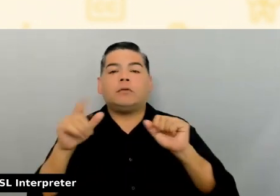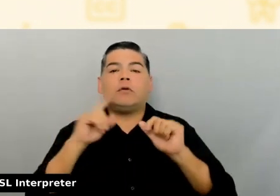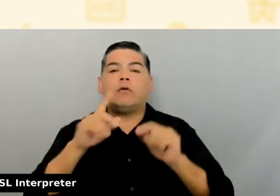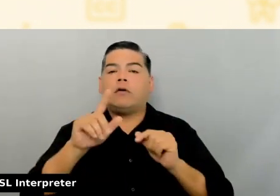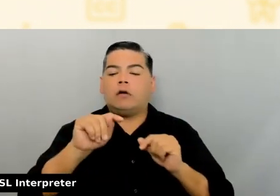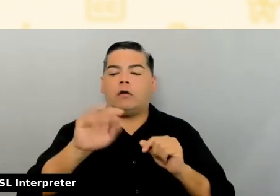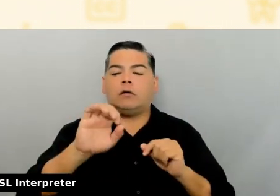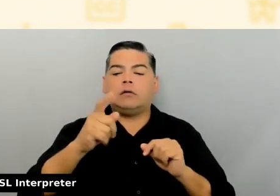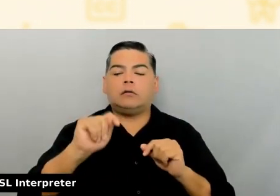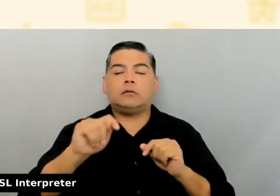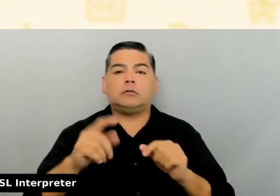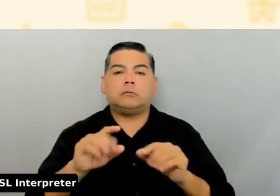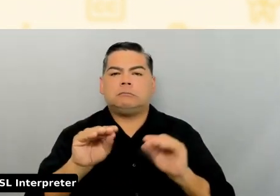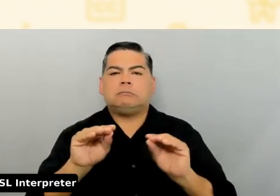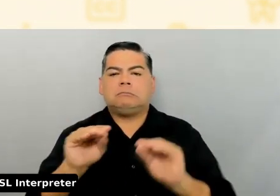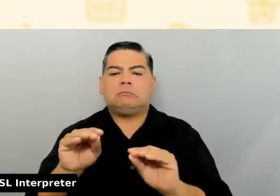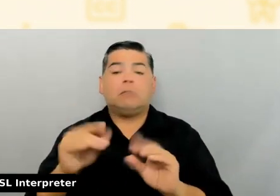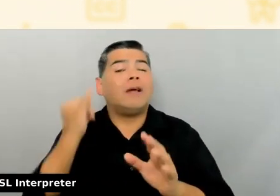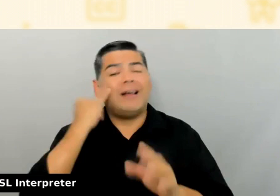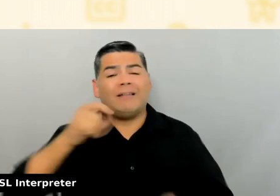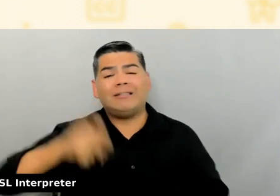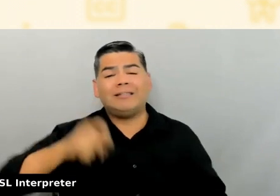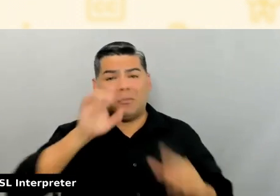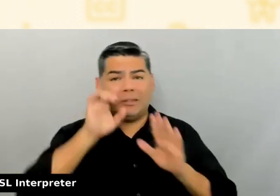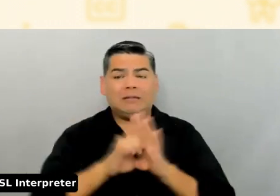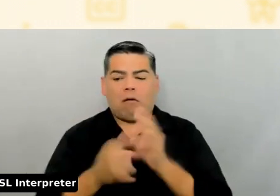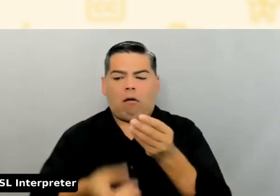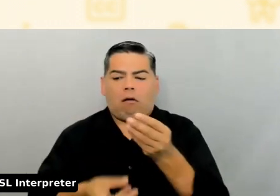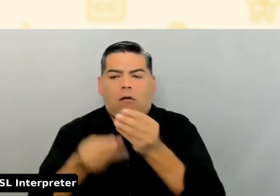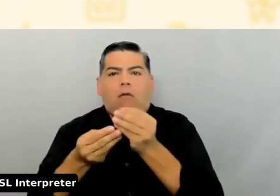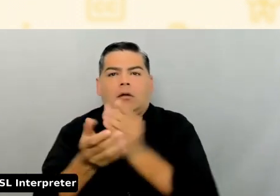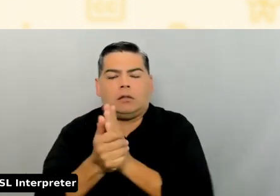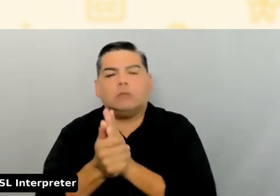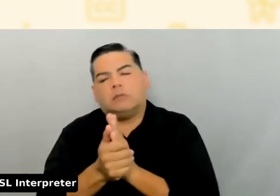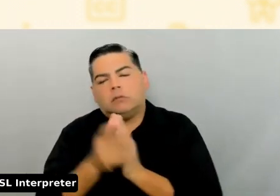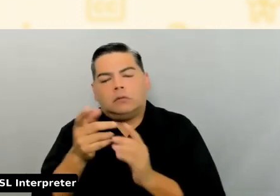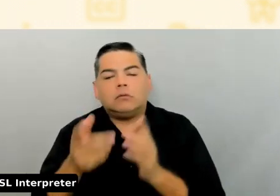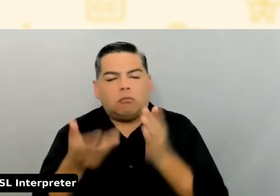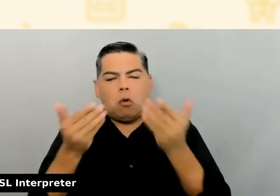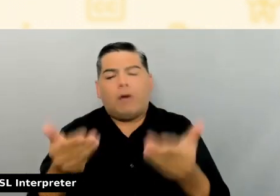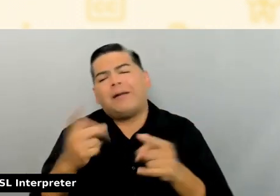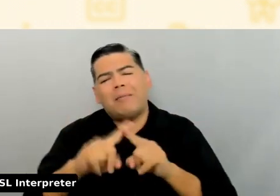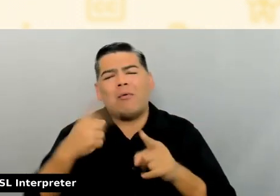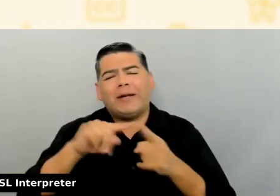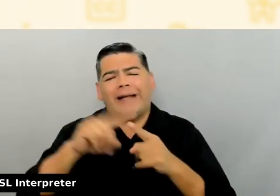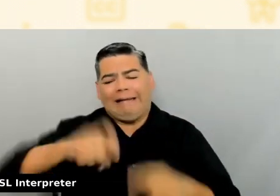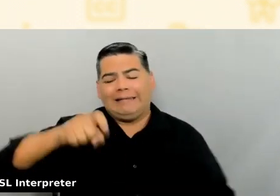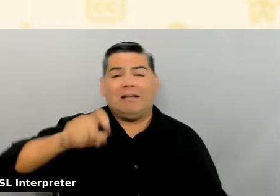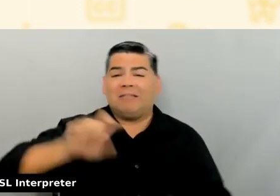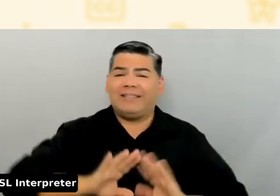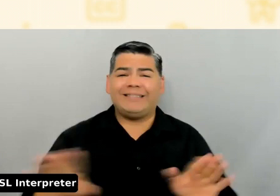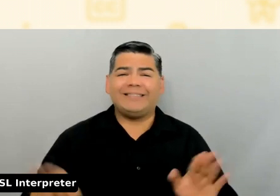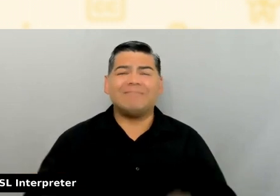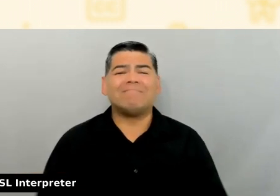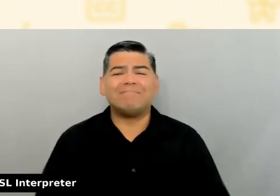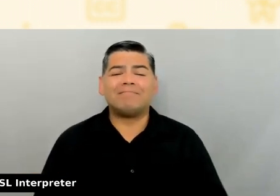And if you have to insert images, make sure that it's only when it's necessary. So especially for your